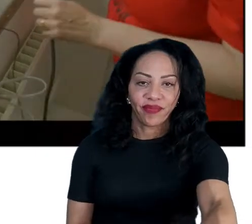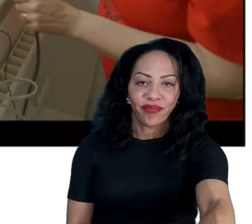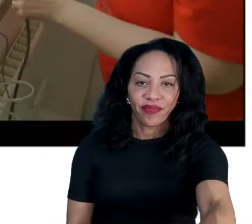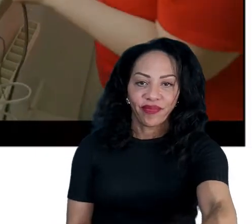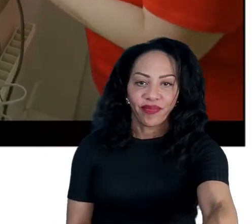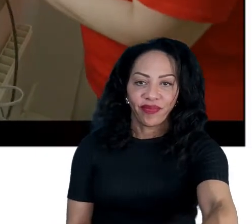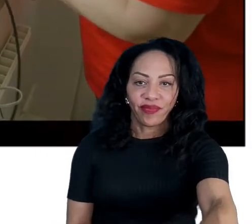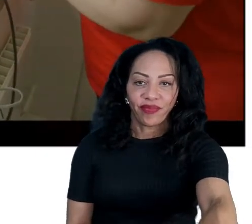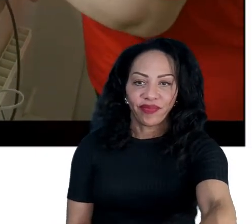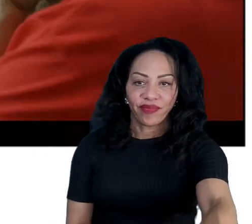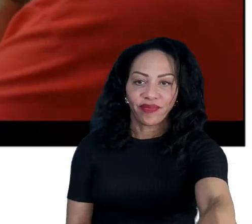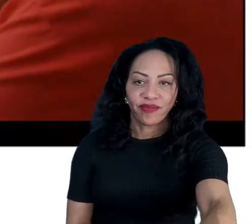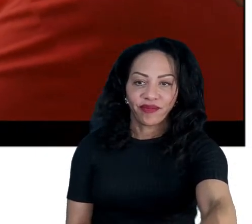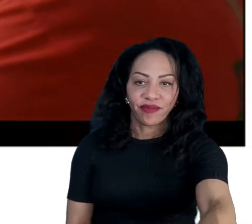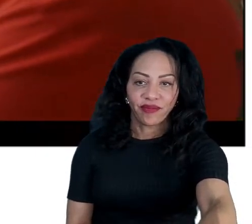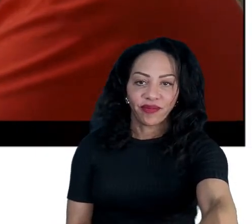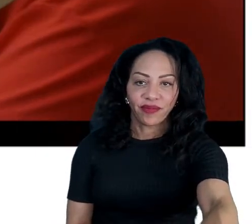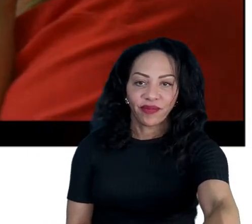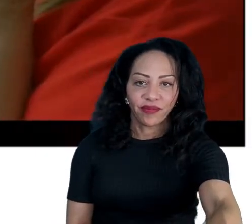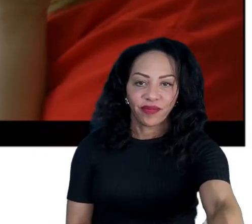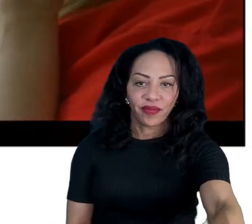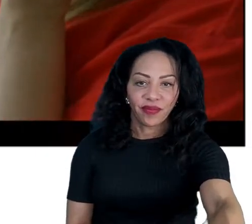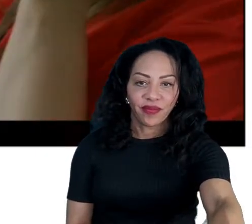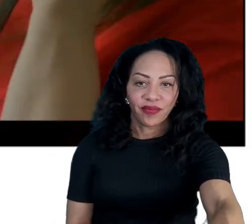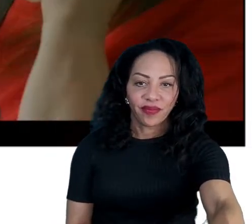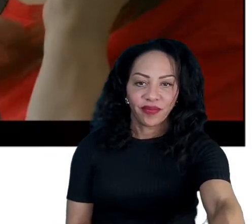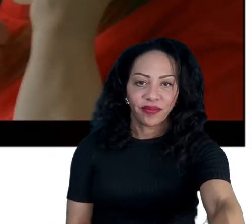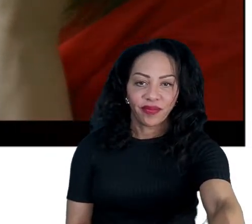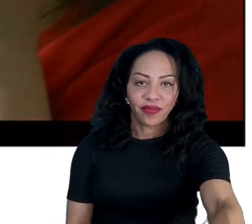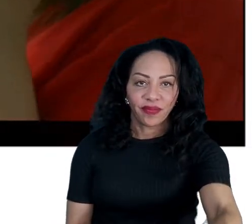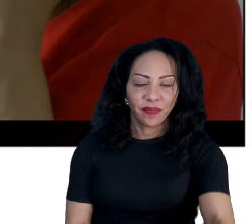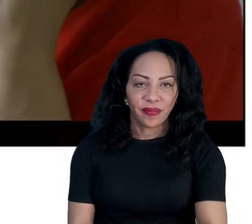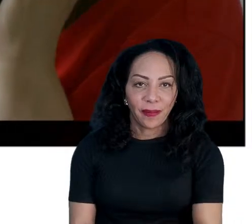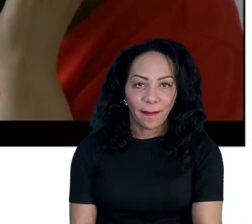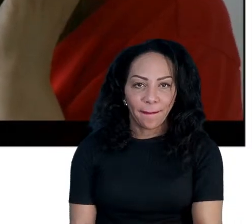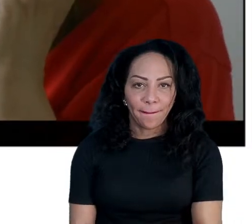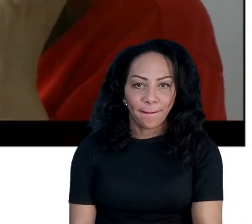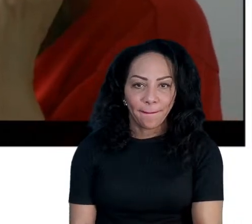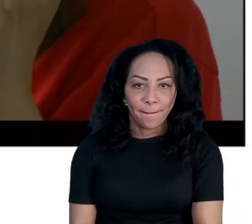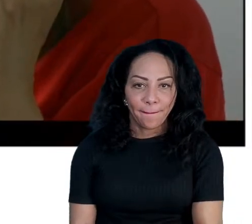facsimile live to our machine here.